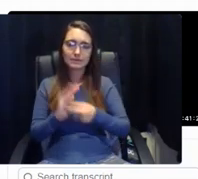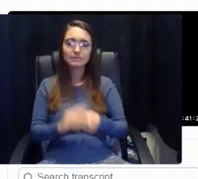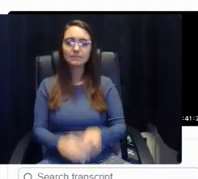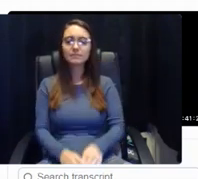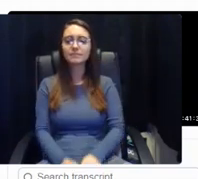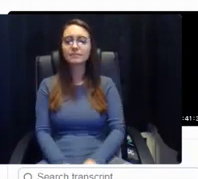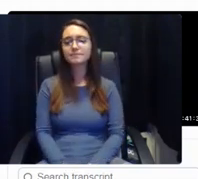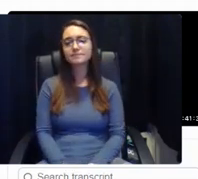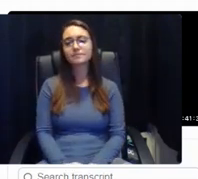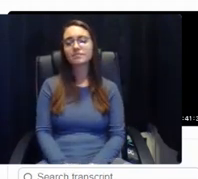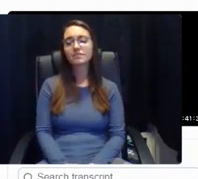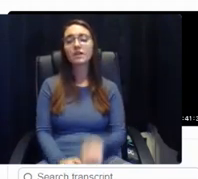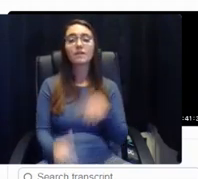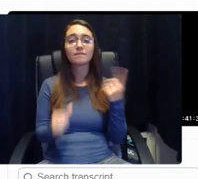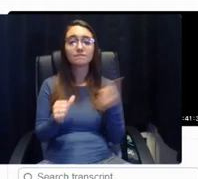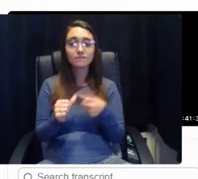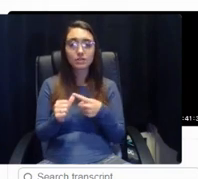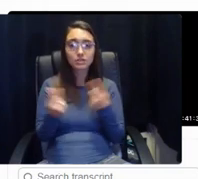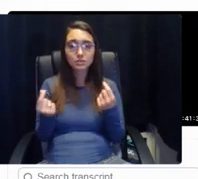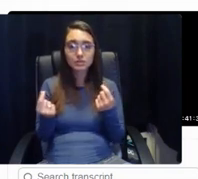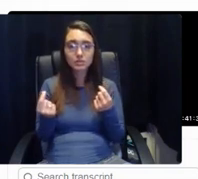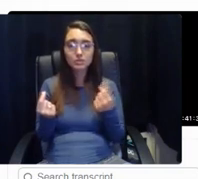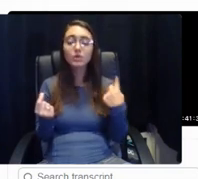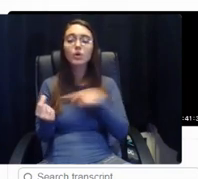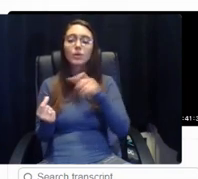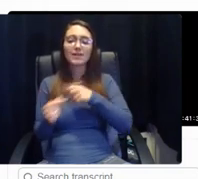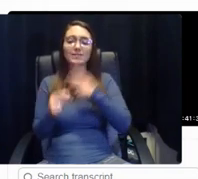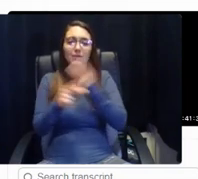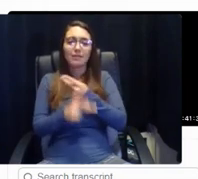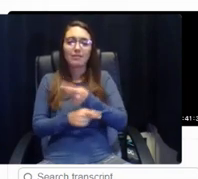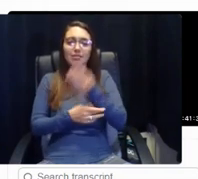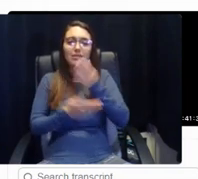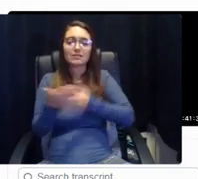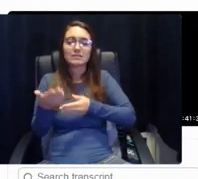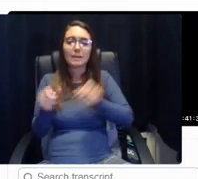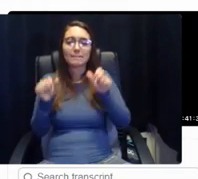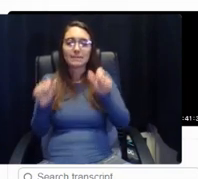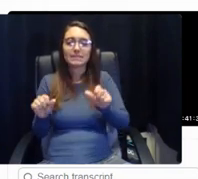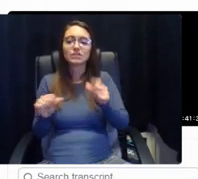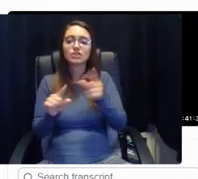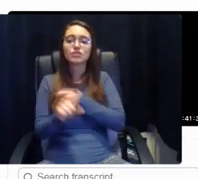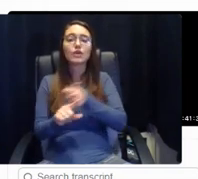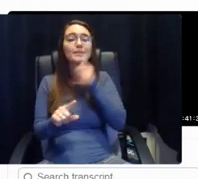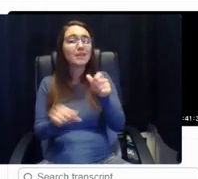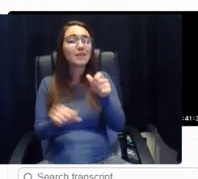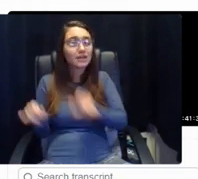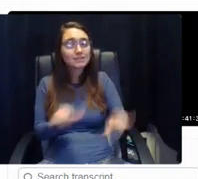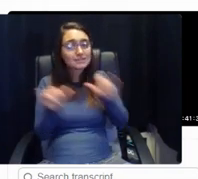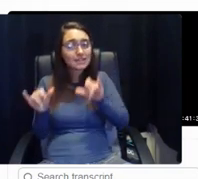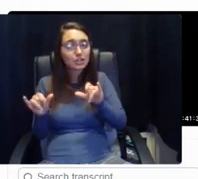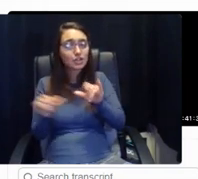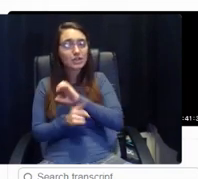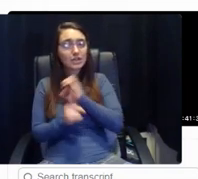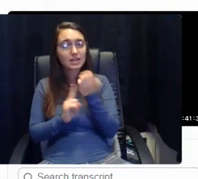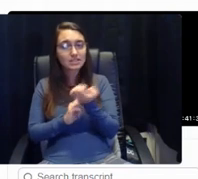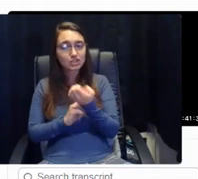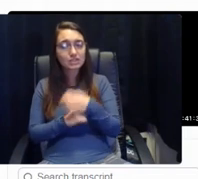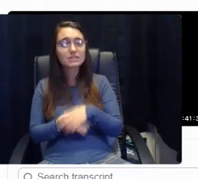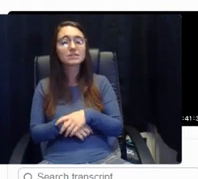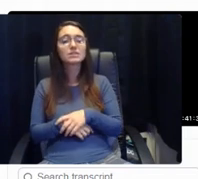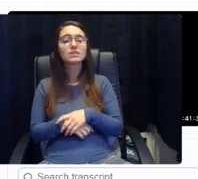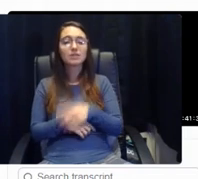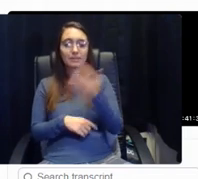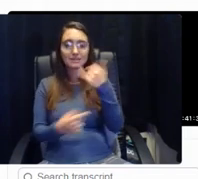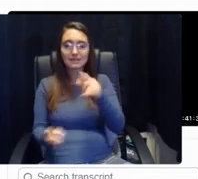step further, how can we calculate some of the potential come from non-standard conditions shown right here? Because now